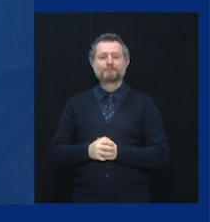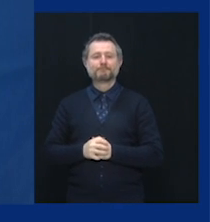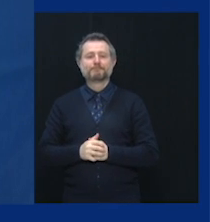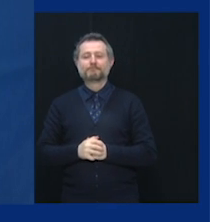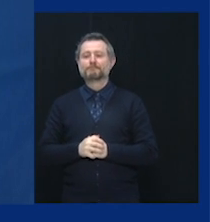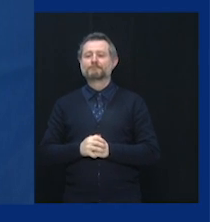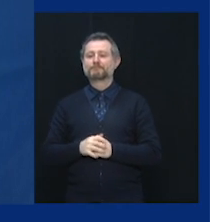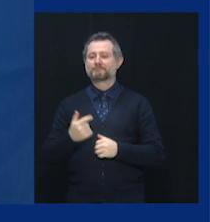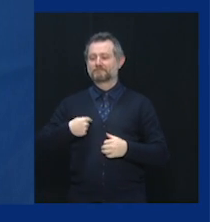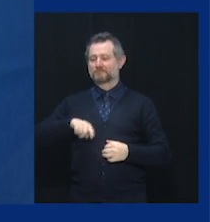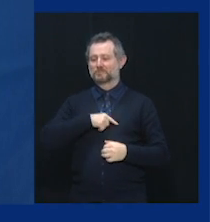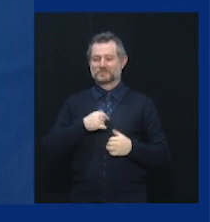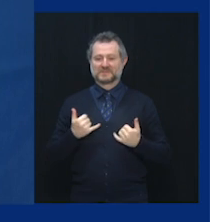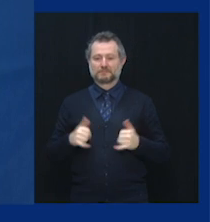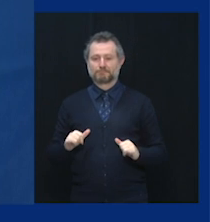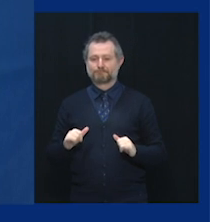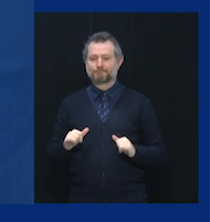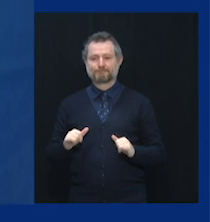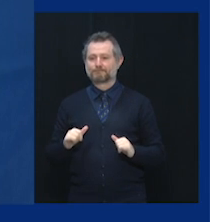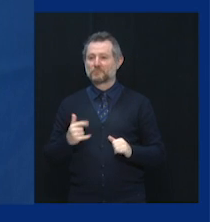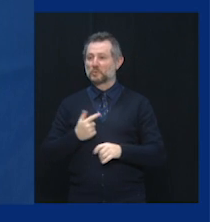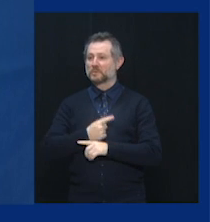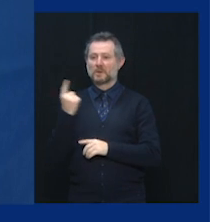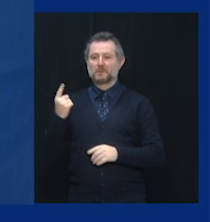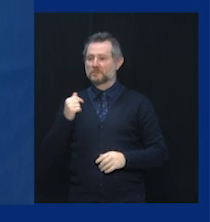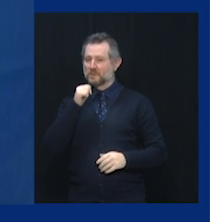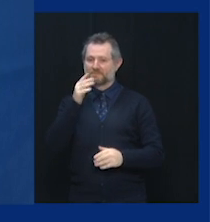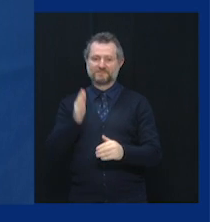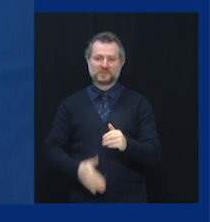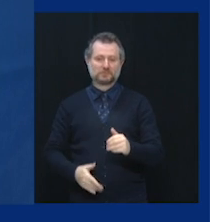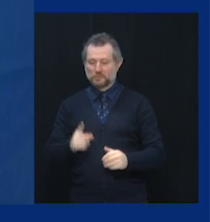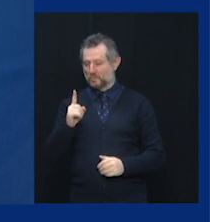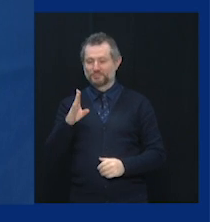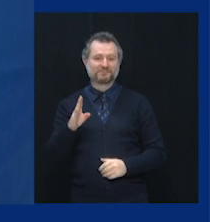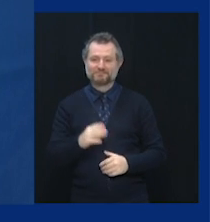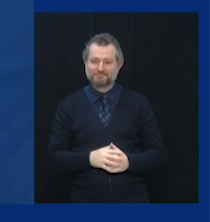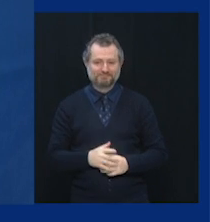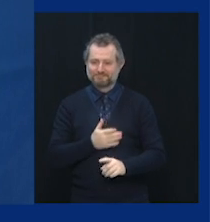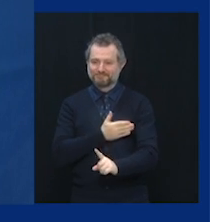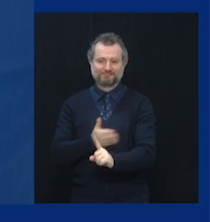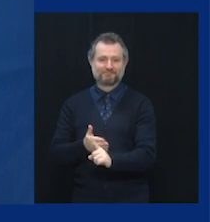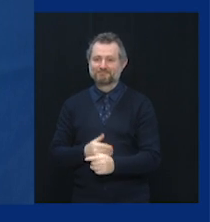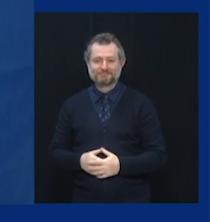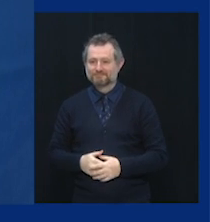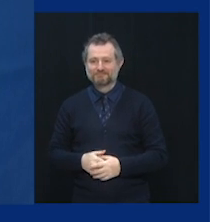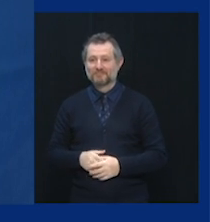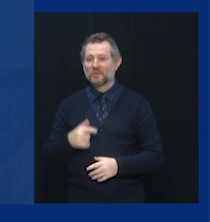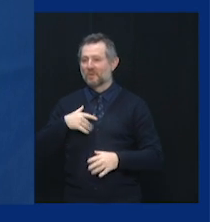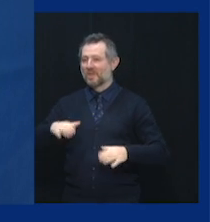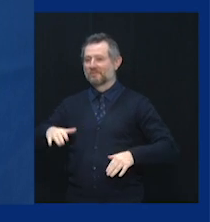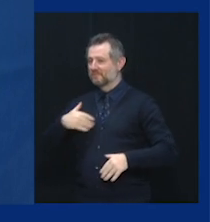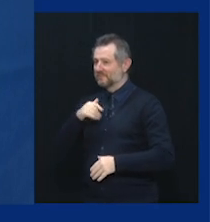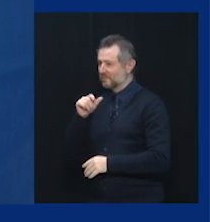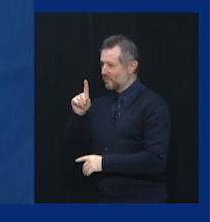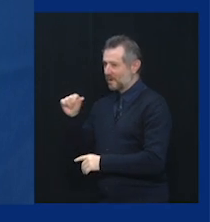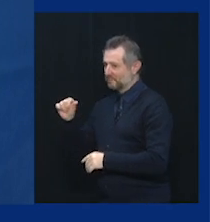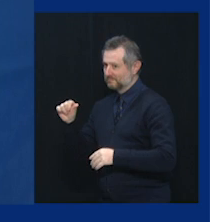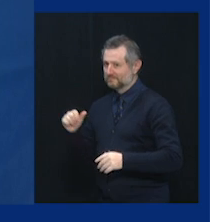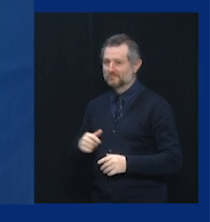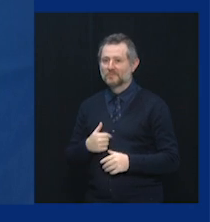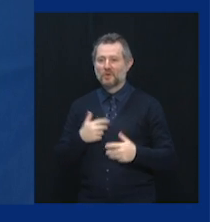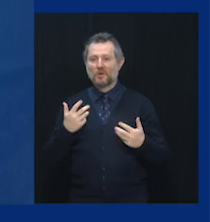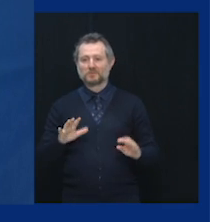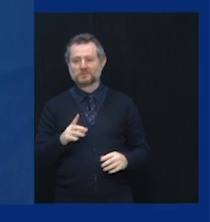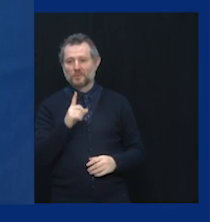through 1B. We wouldn't be through 1A. We've done 1.3 million dosages. How